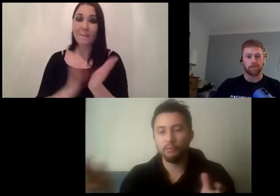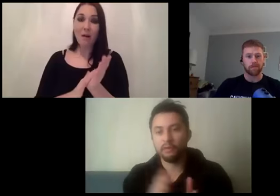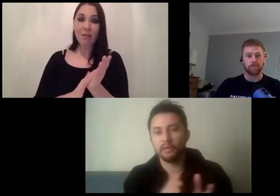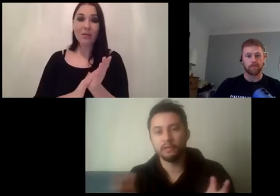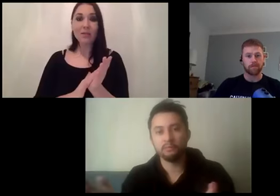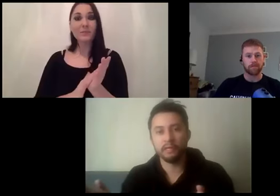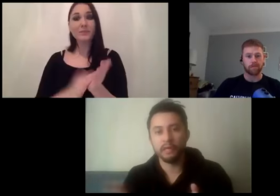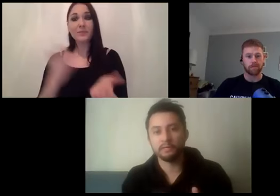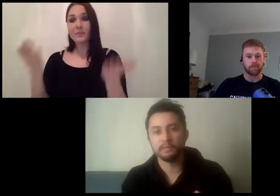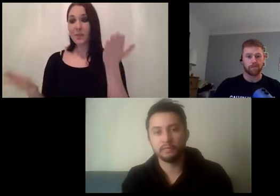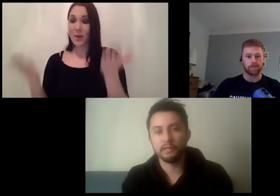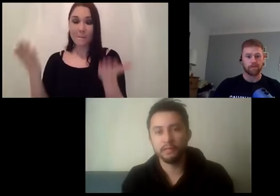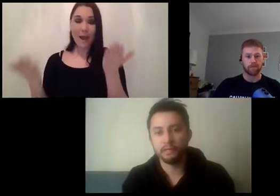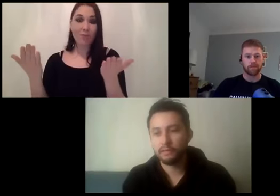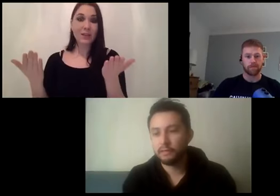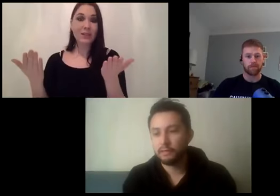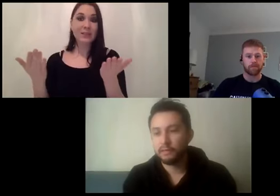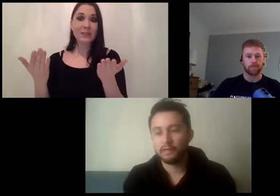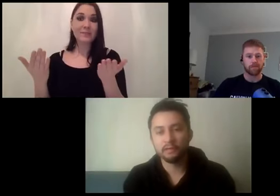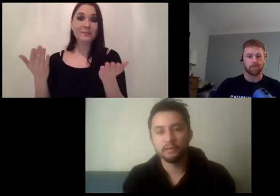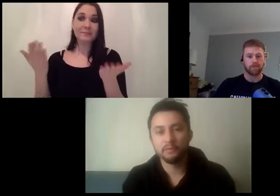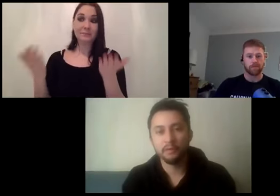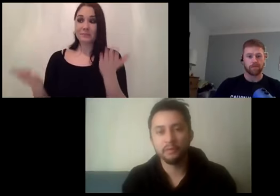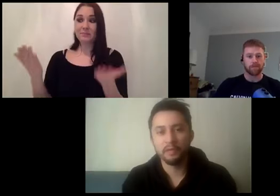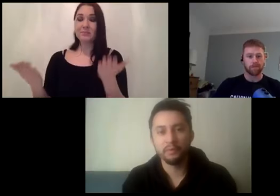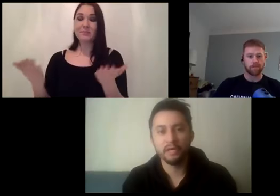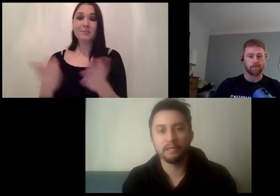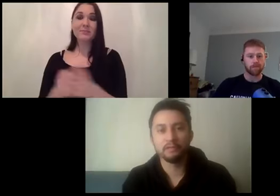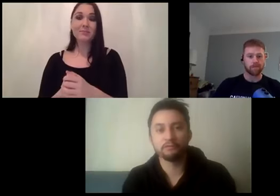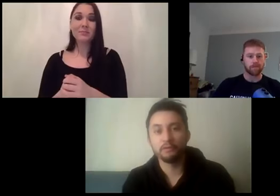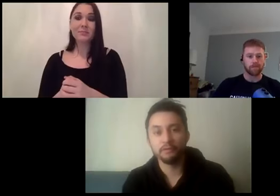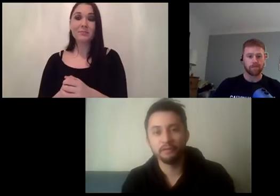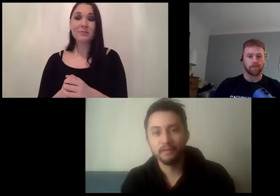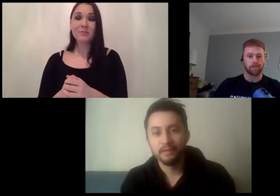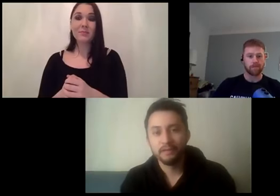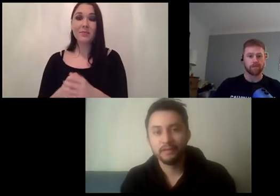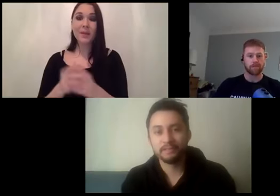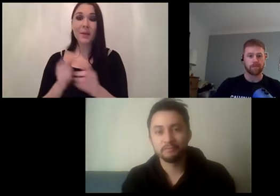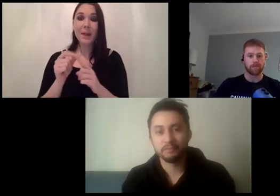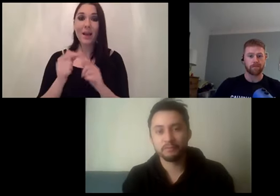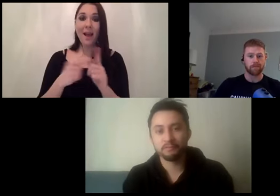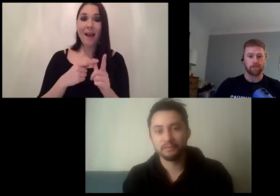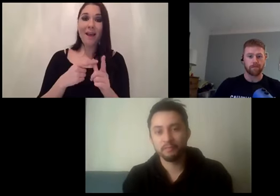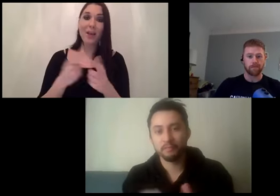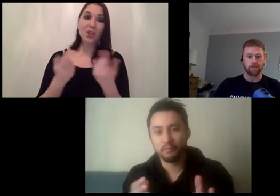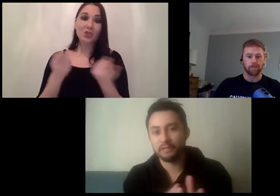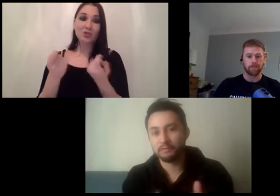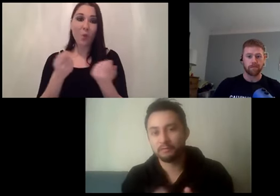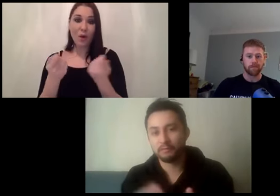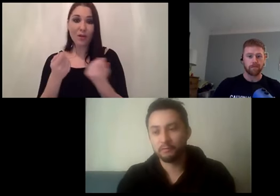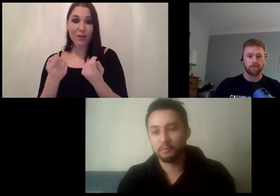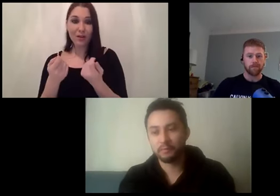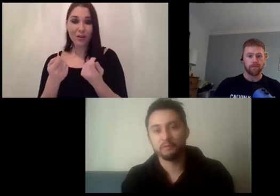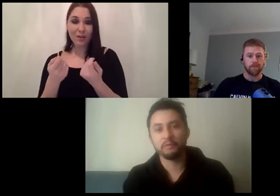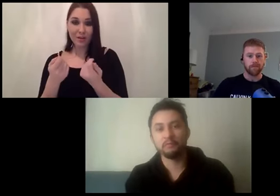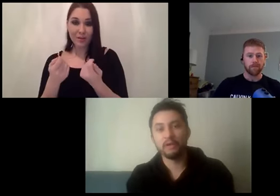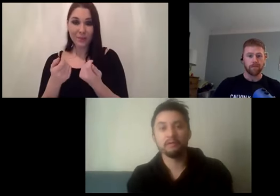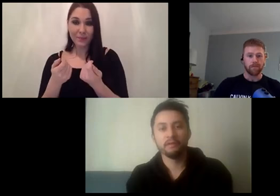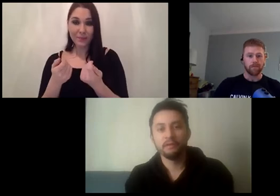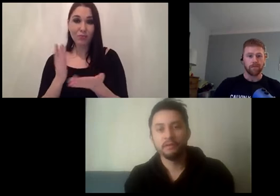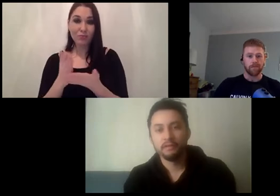all comparing them against a PID controller, and most of the time the PID controller was